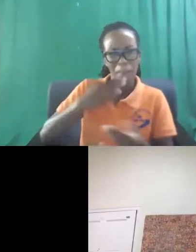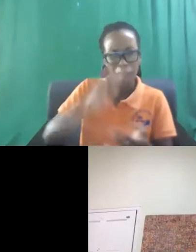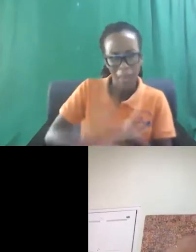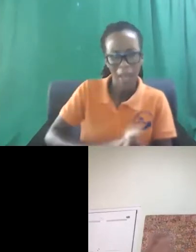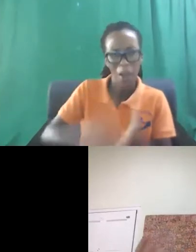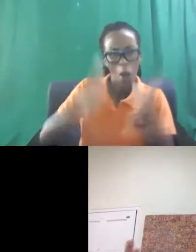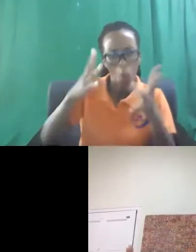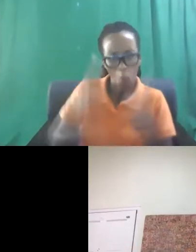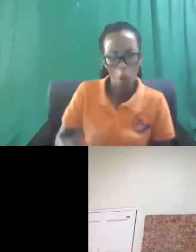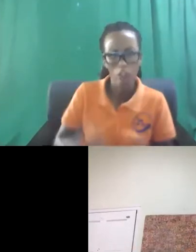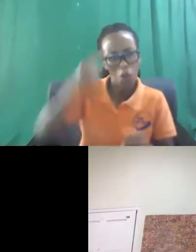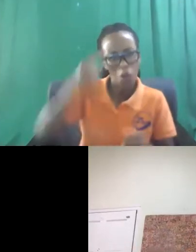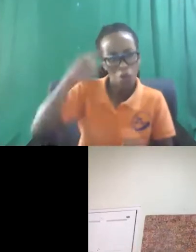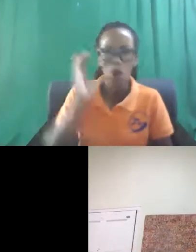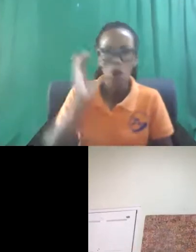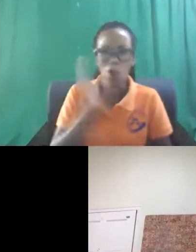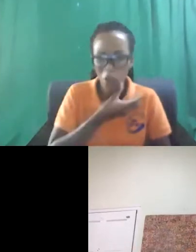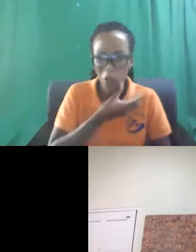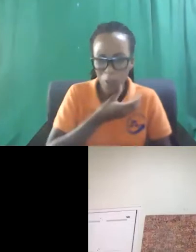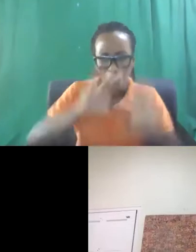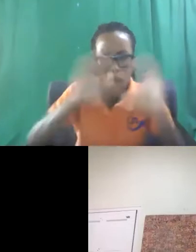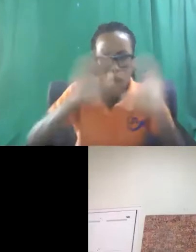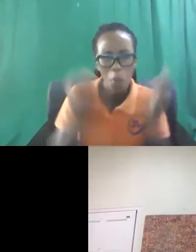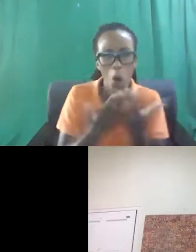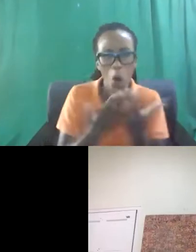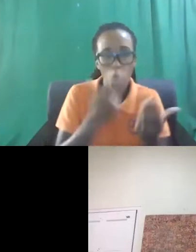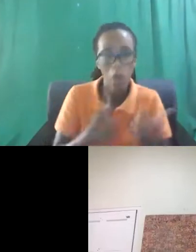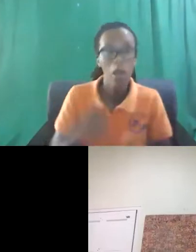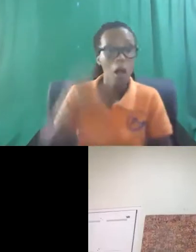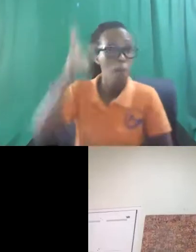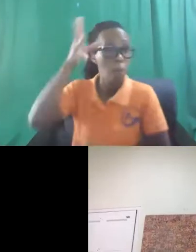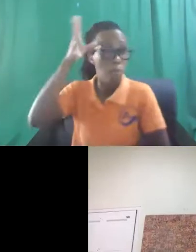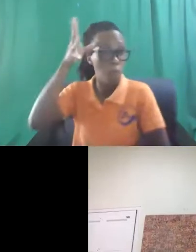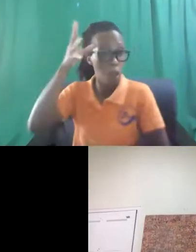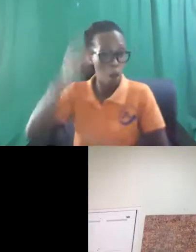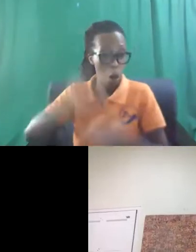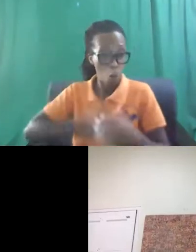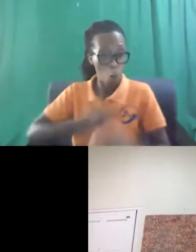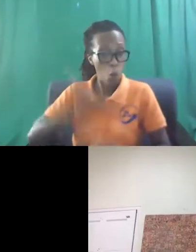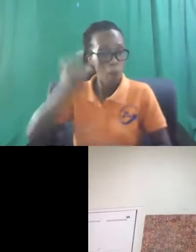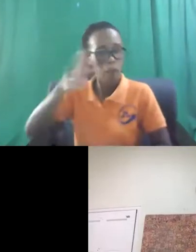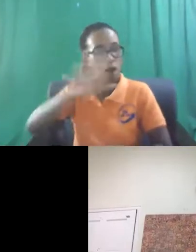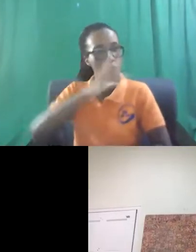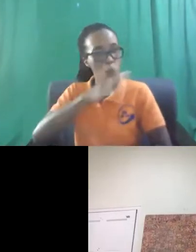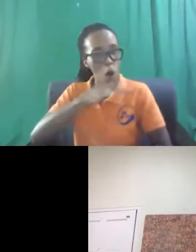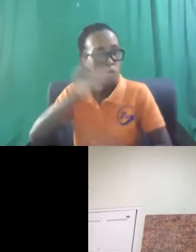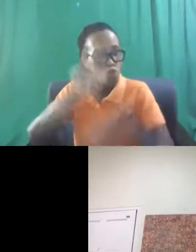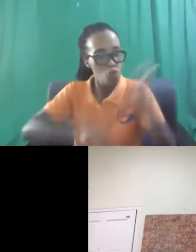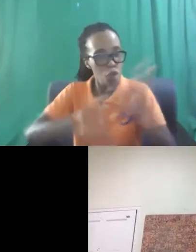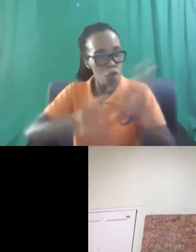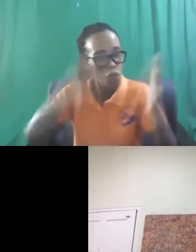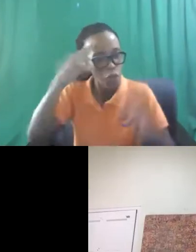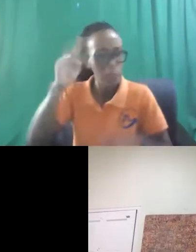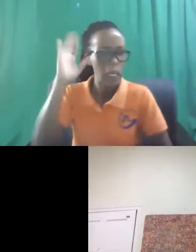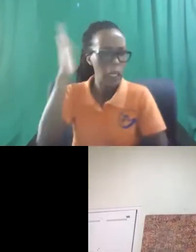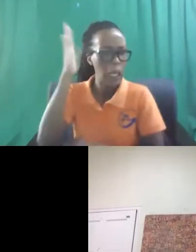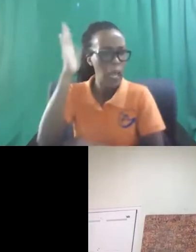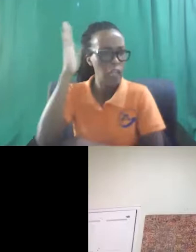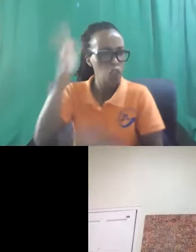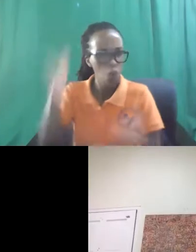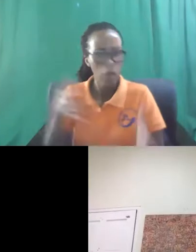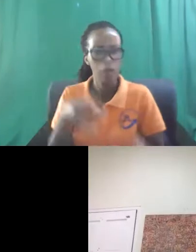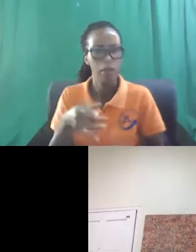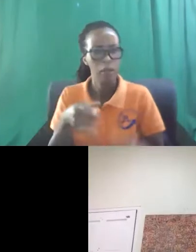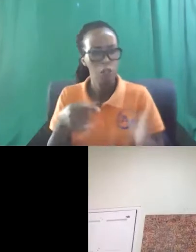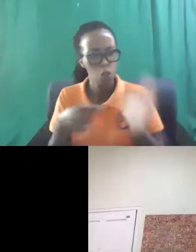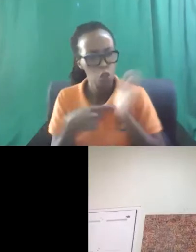And I knew this poem because my mum used to read that to me when I was small. Right. And the lecturer pointed out something about that to me that I had